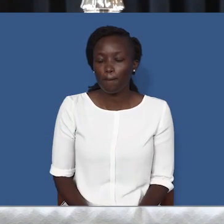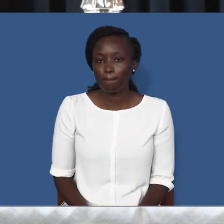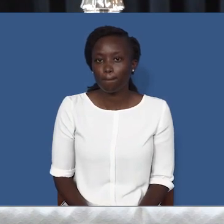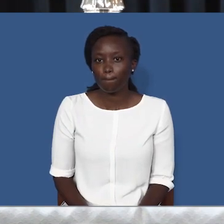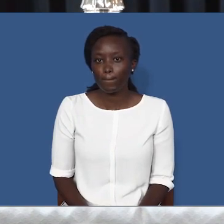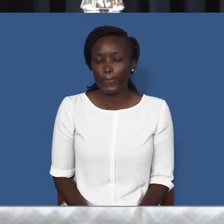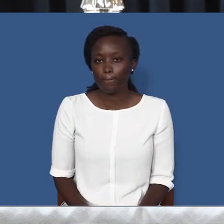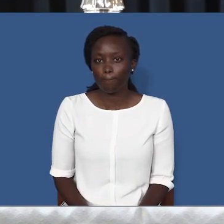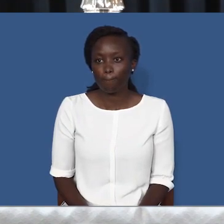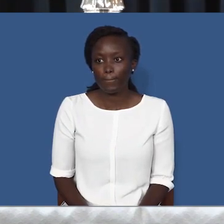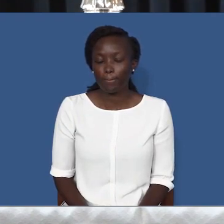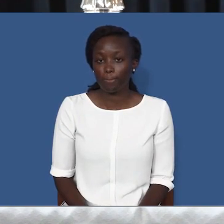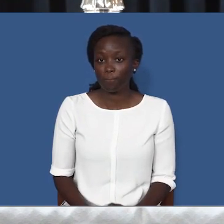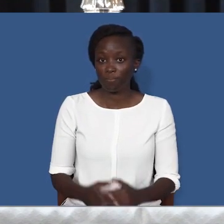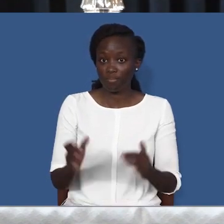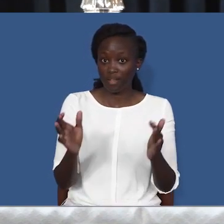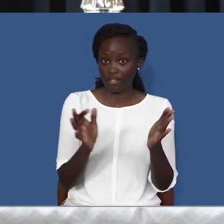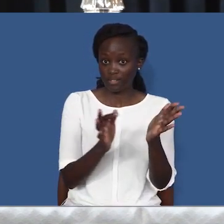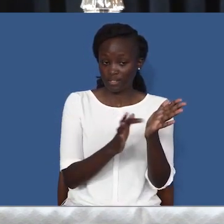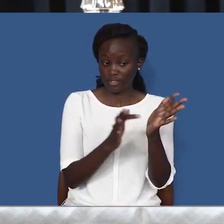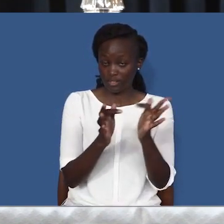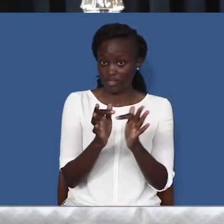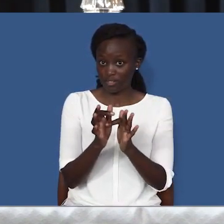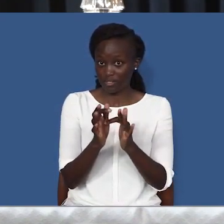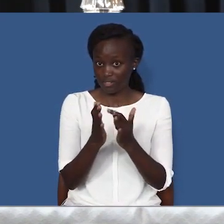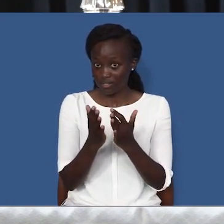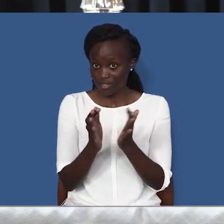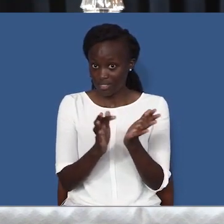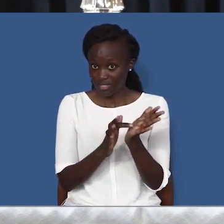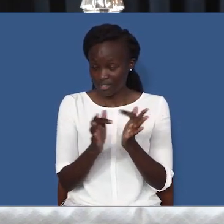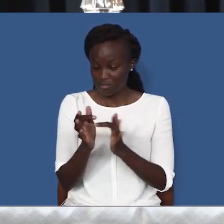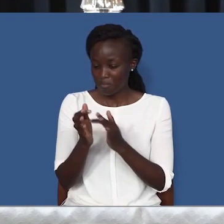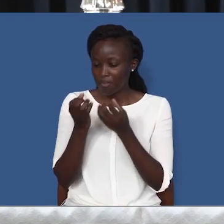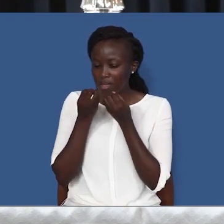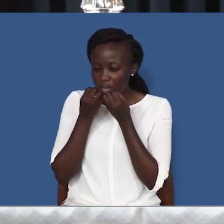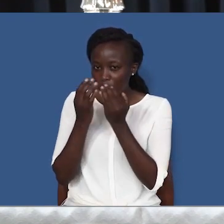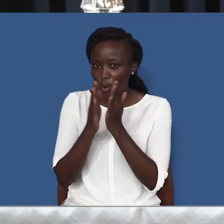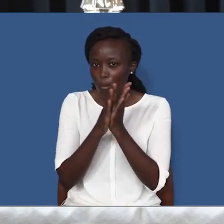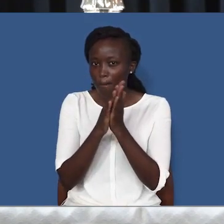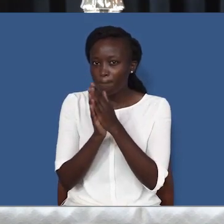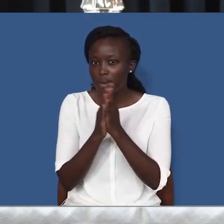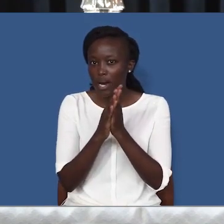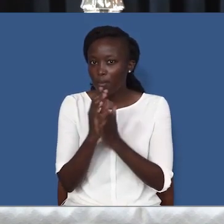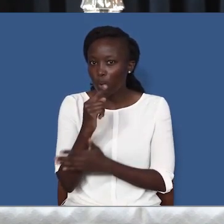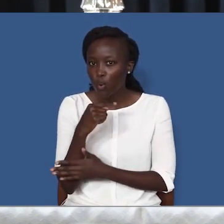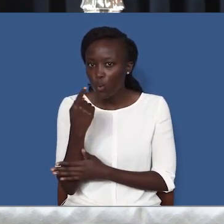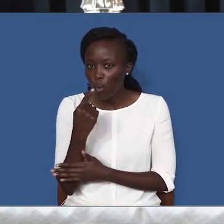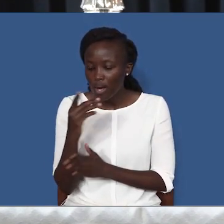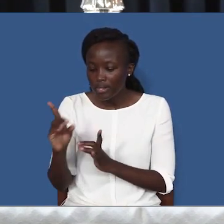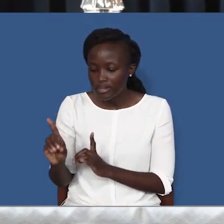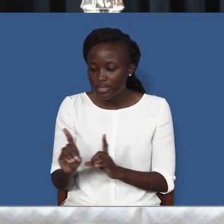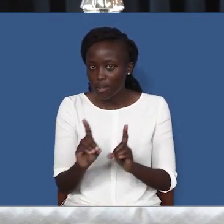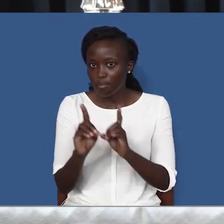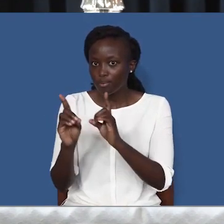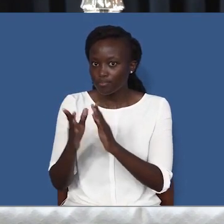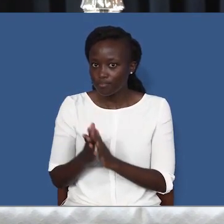Now, Jesus speaks a parable to his disciples, and he talks